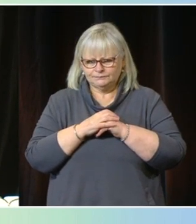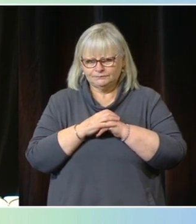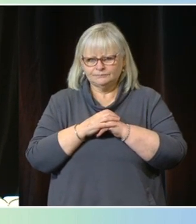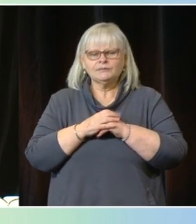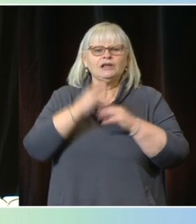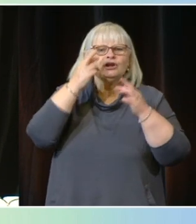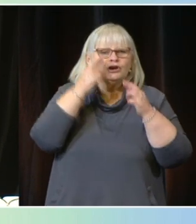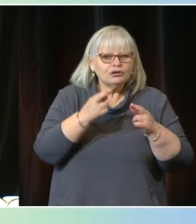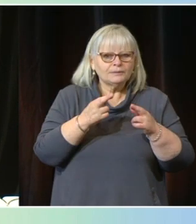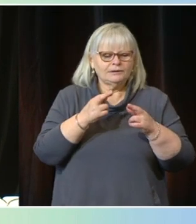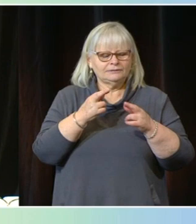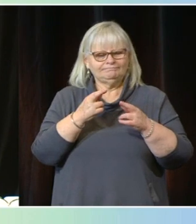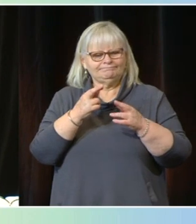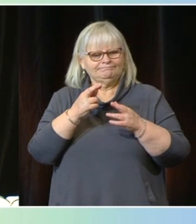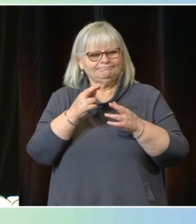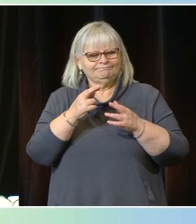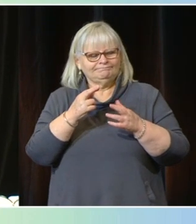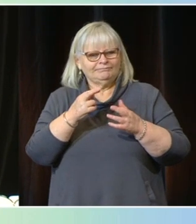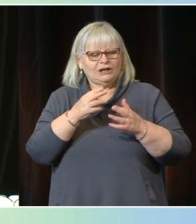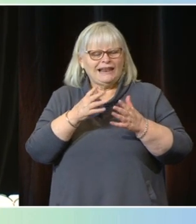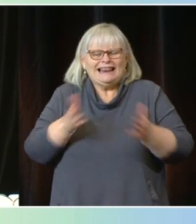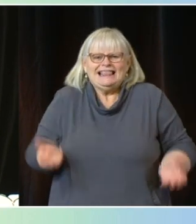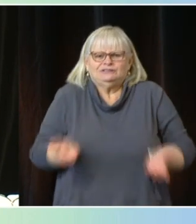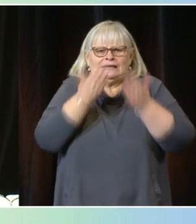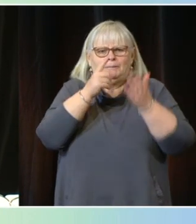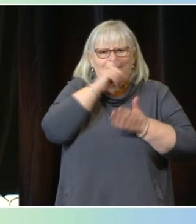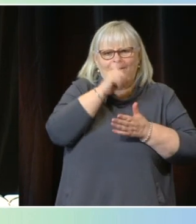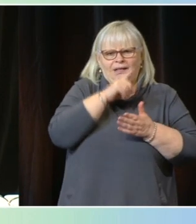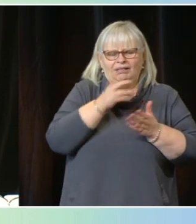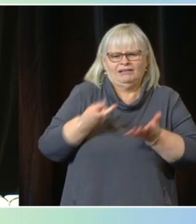respect shapes us and lifts up to people